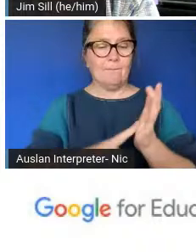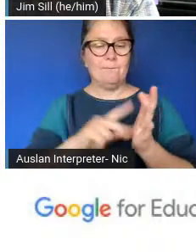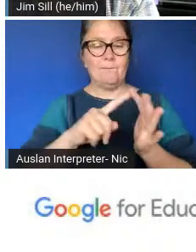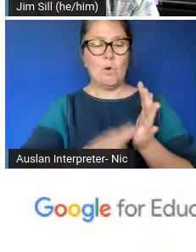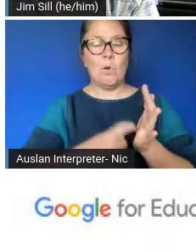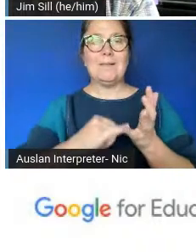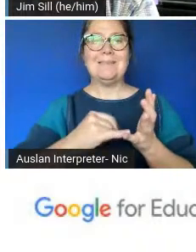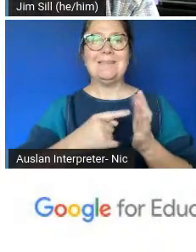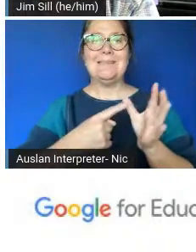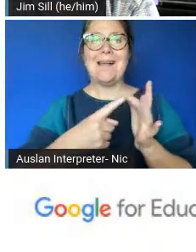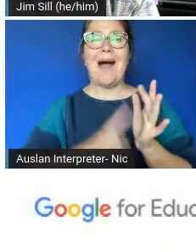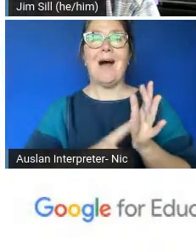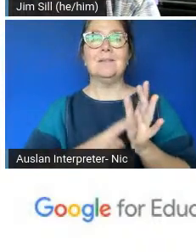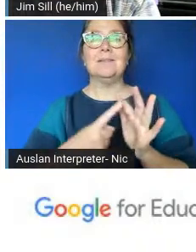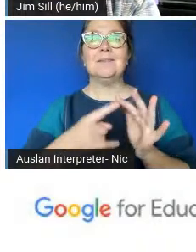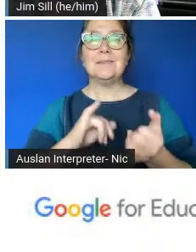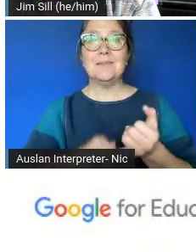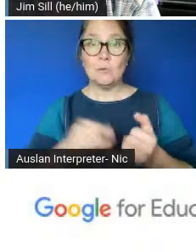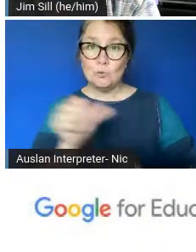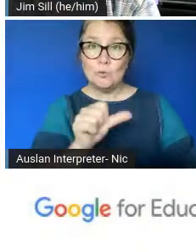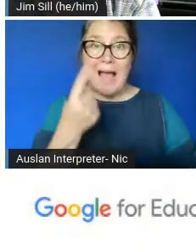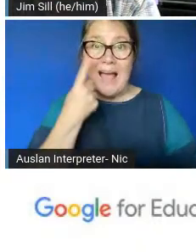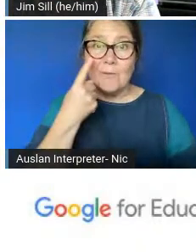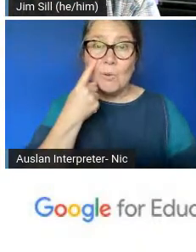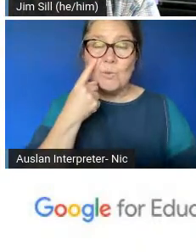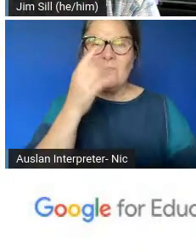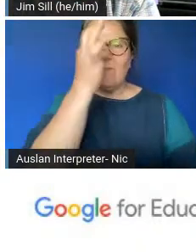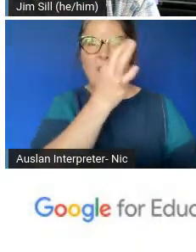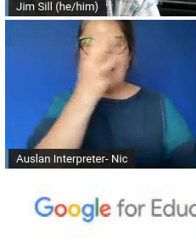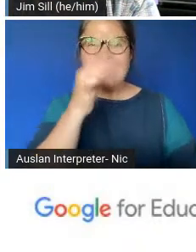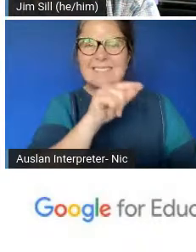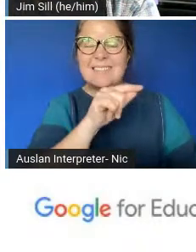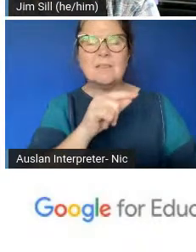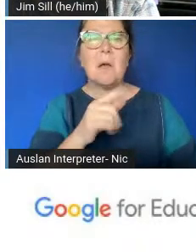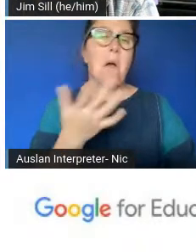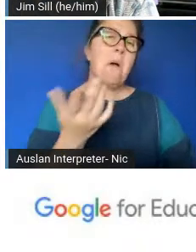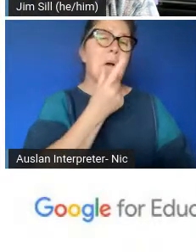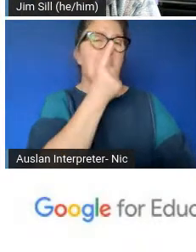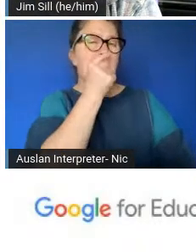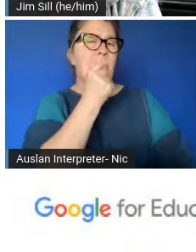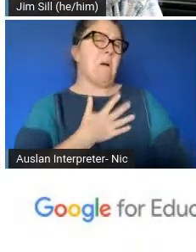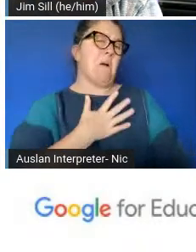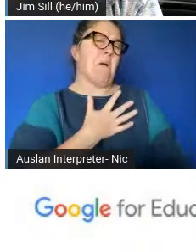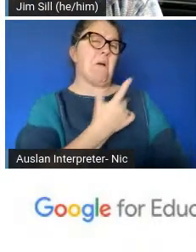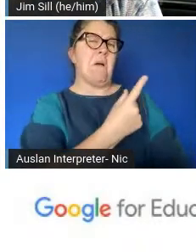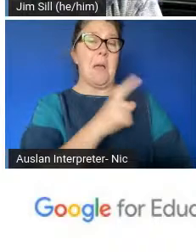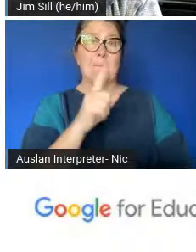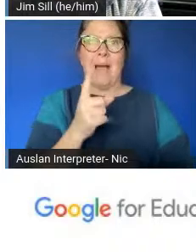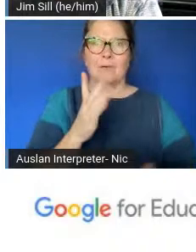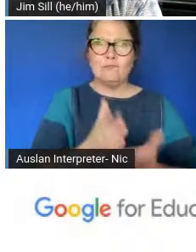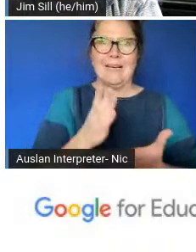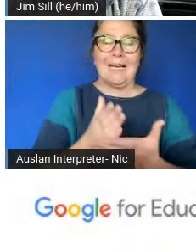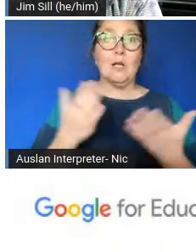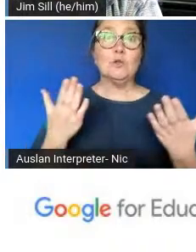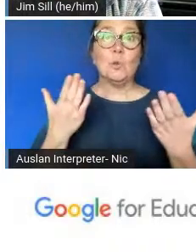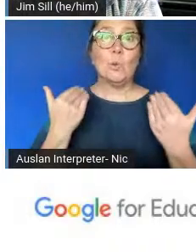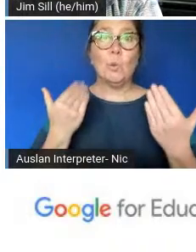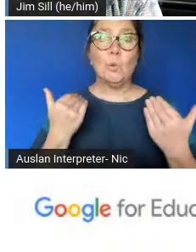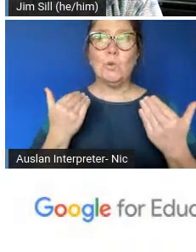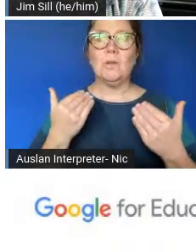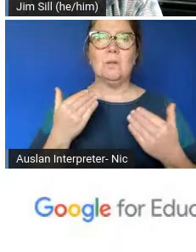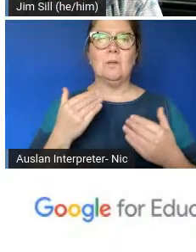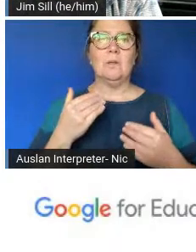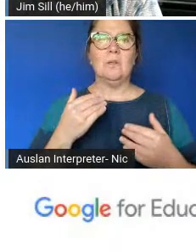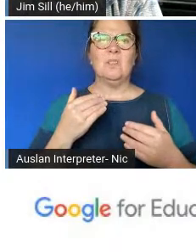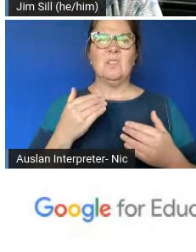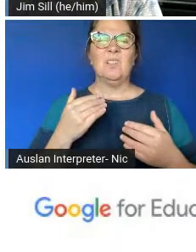again with Jeff Heil's picture. What's really cool is some locations like the Colosseum, Versailles, have lines